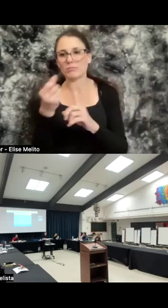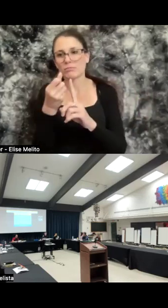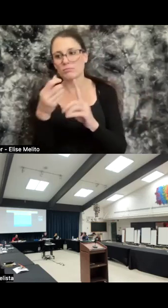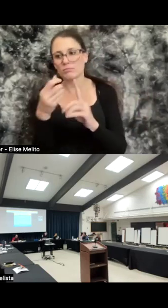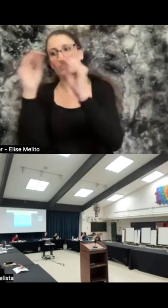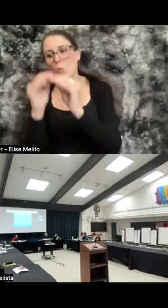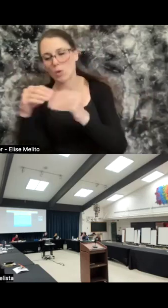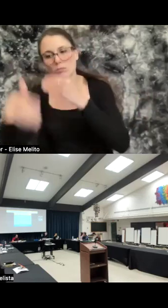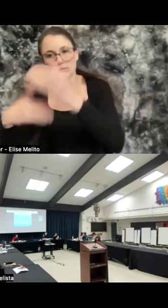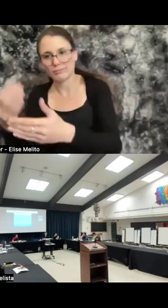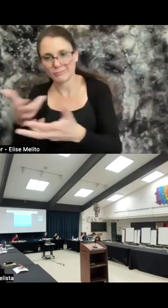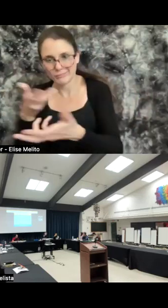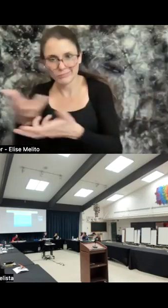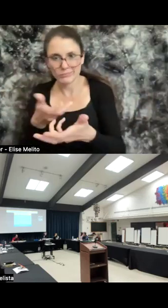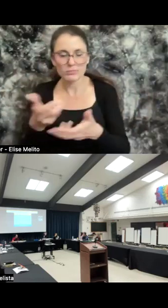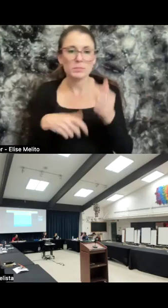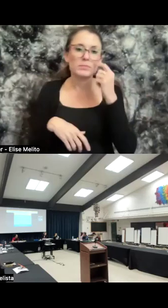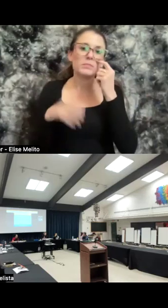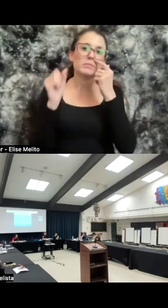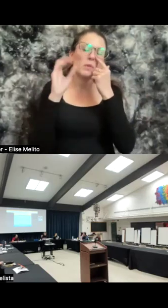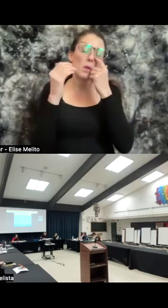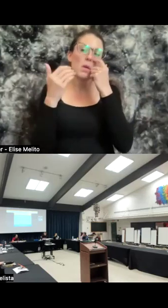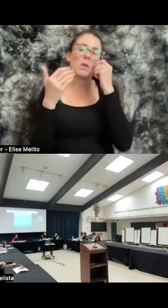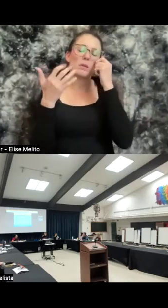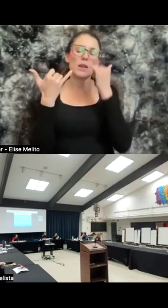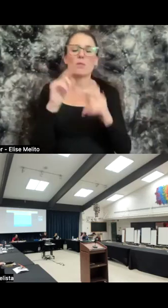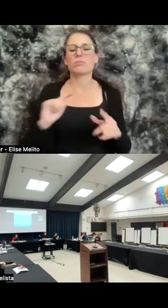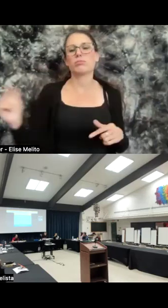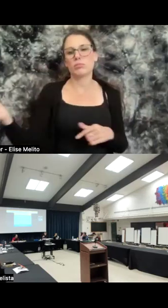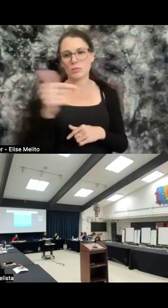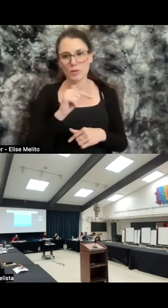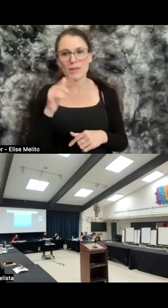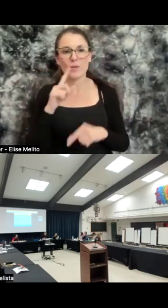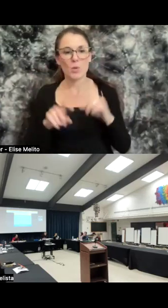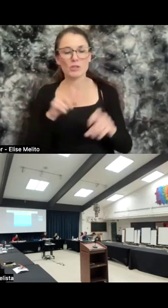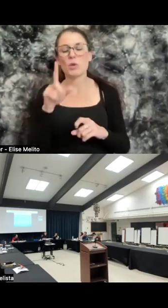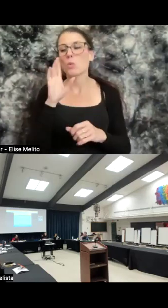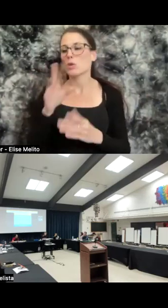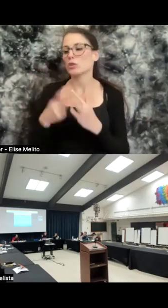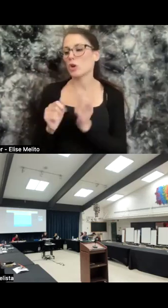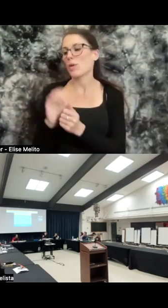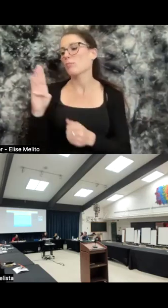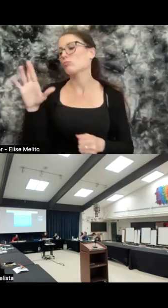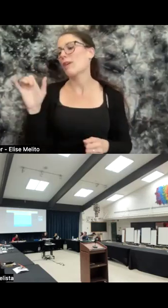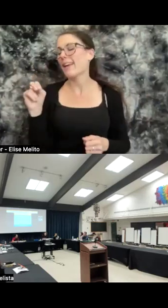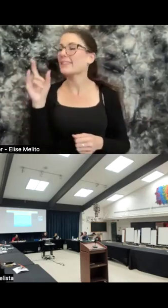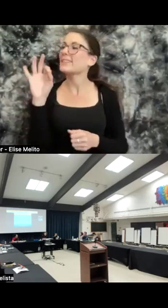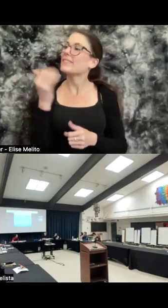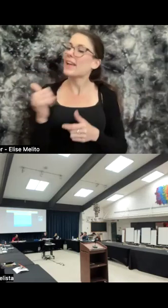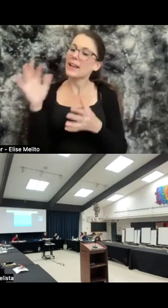So we're going to just do another go around, and I'm going to start with Brian. If you have any comments about